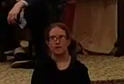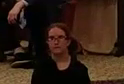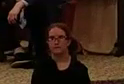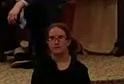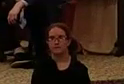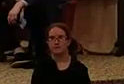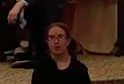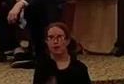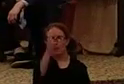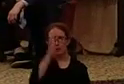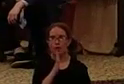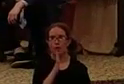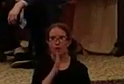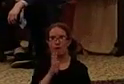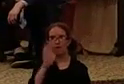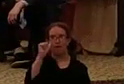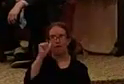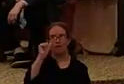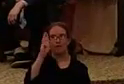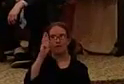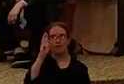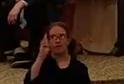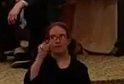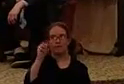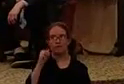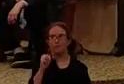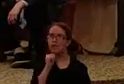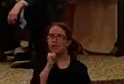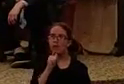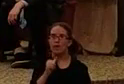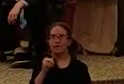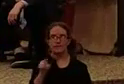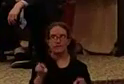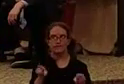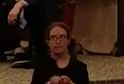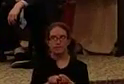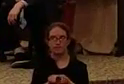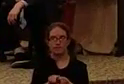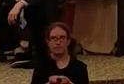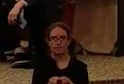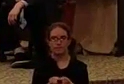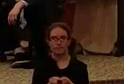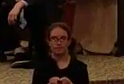But God and Abram were not equals.